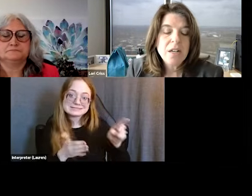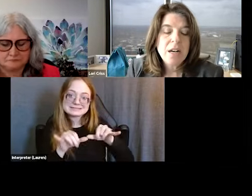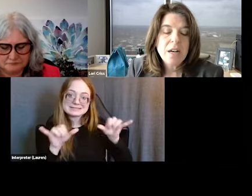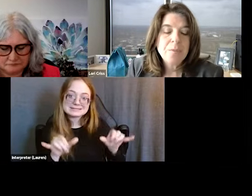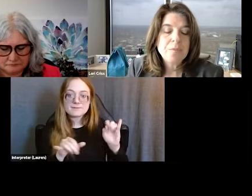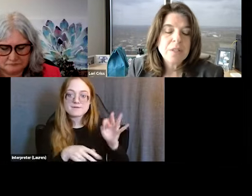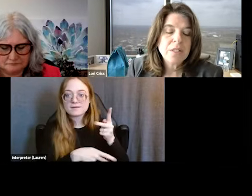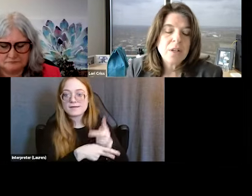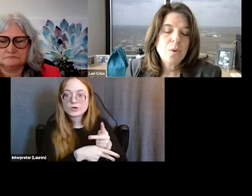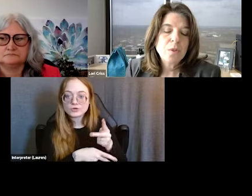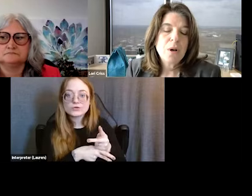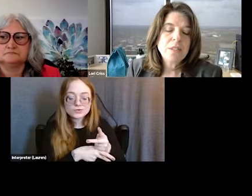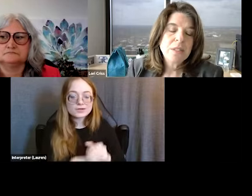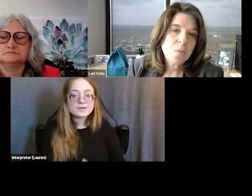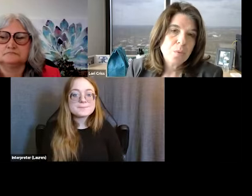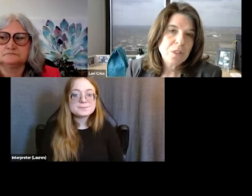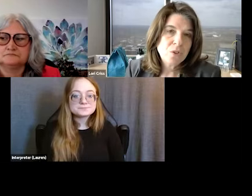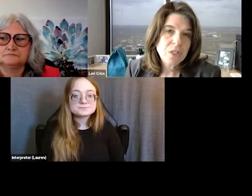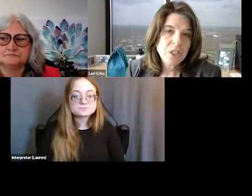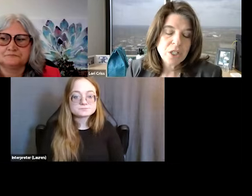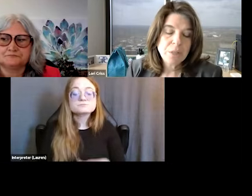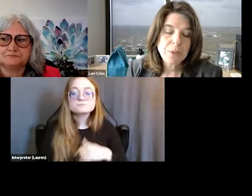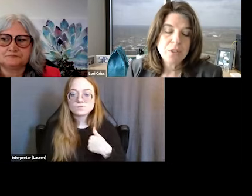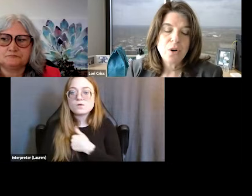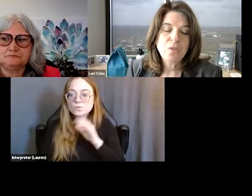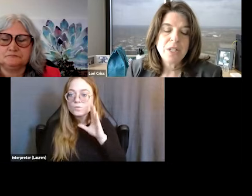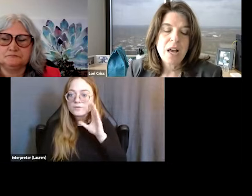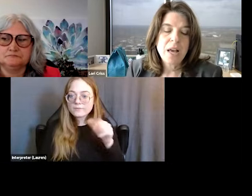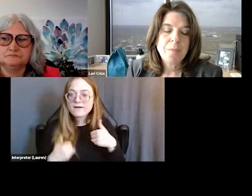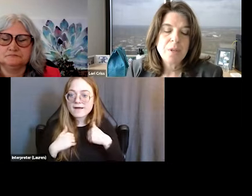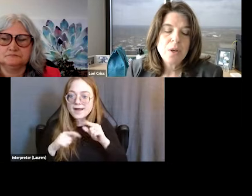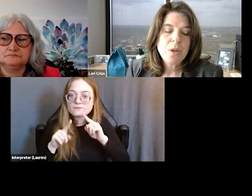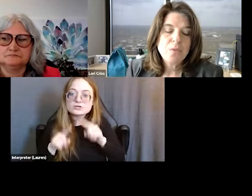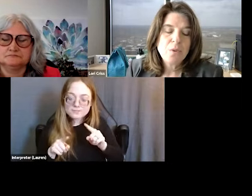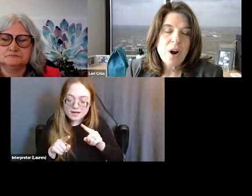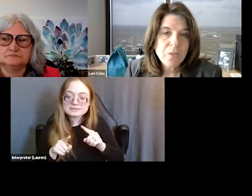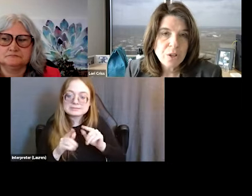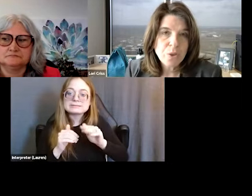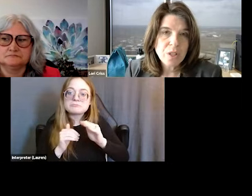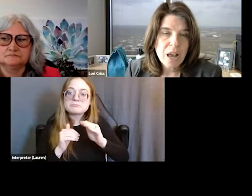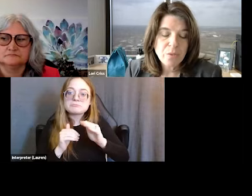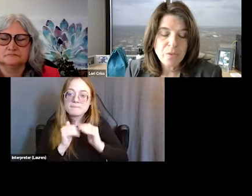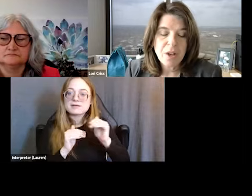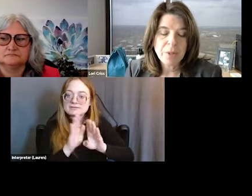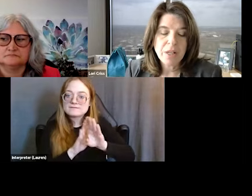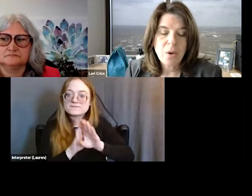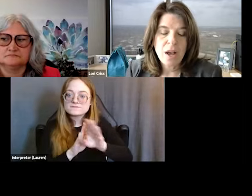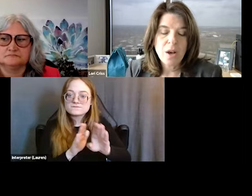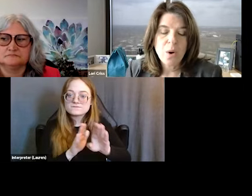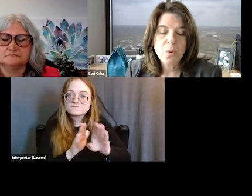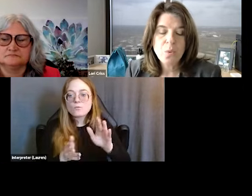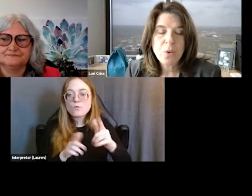care, that's a response that will be strategically built over time for every youth and every family